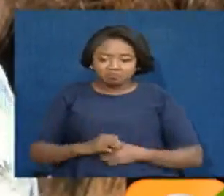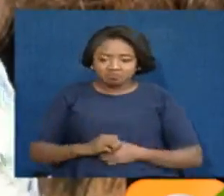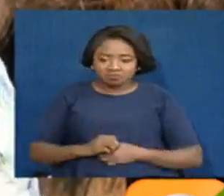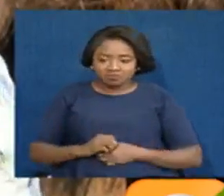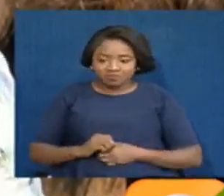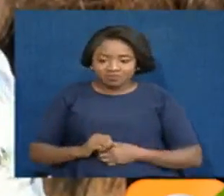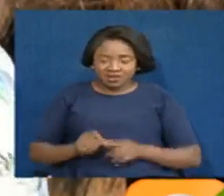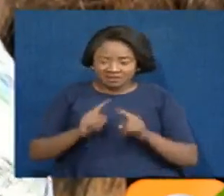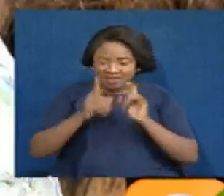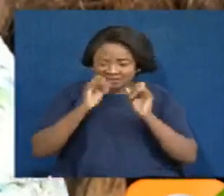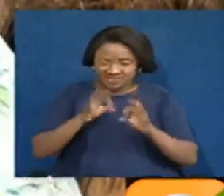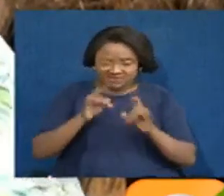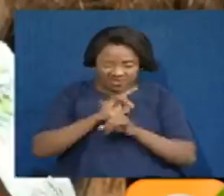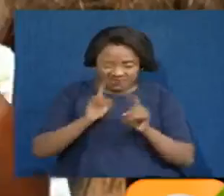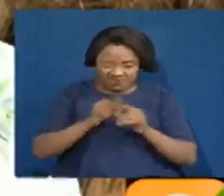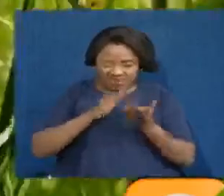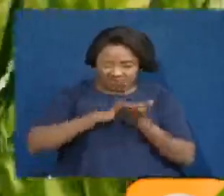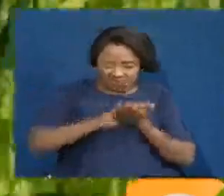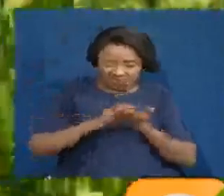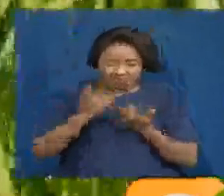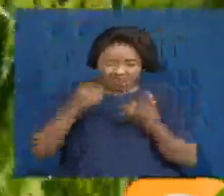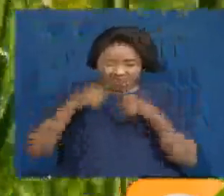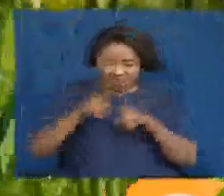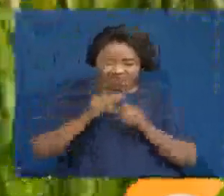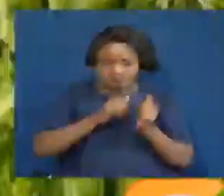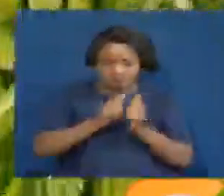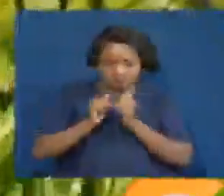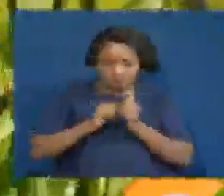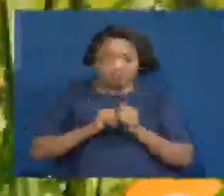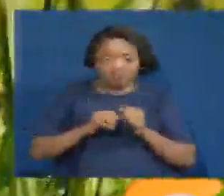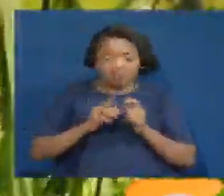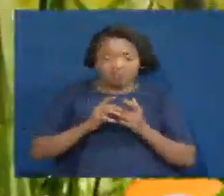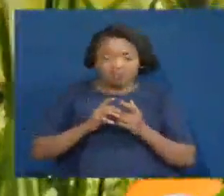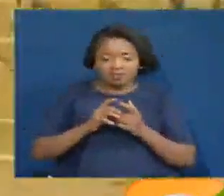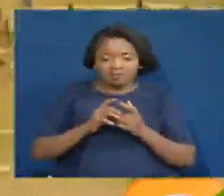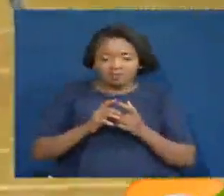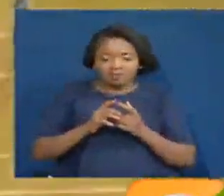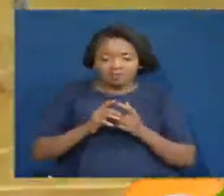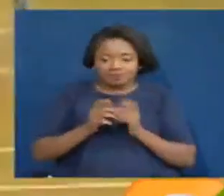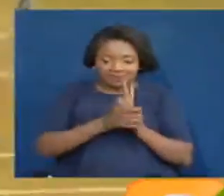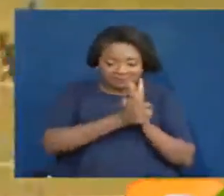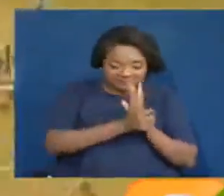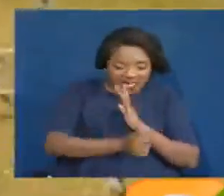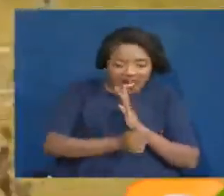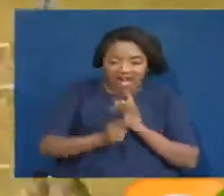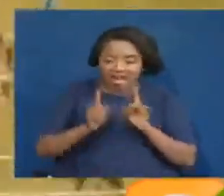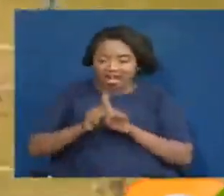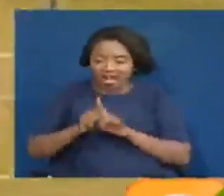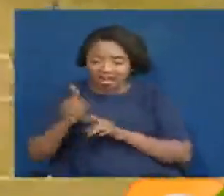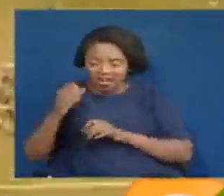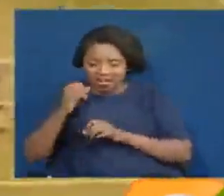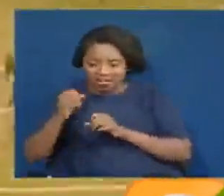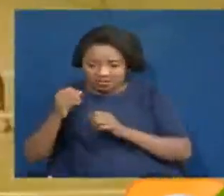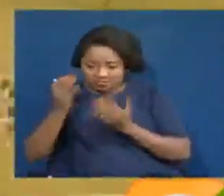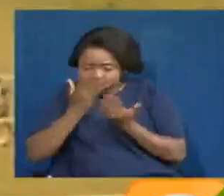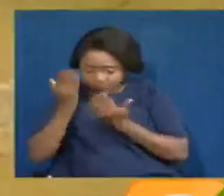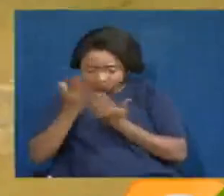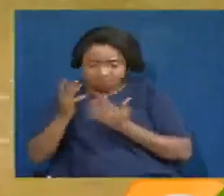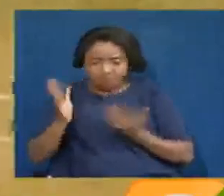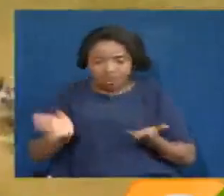ikienda pamoja, watoto wanaweza faulu. To many here in Chepsaita, the cross country has transformed the face of the local